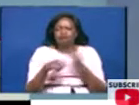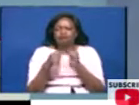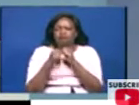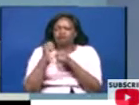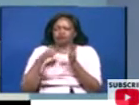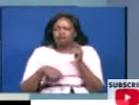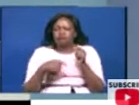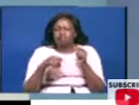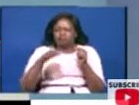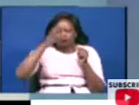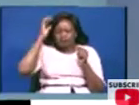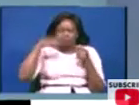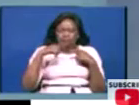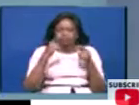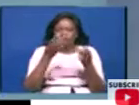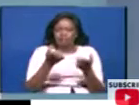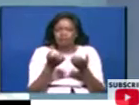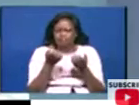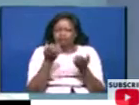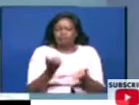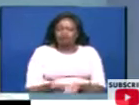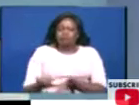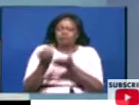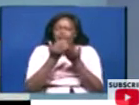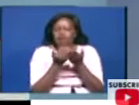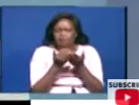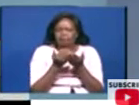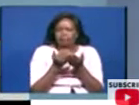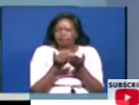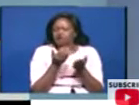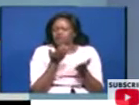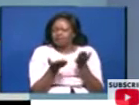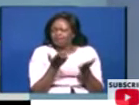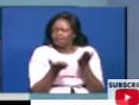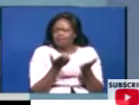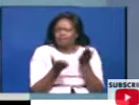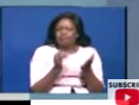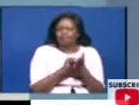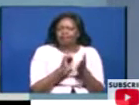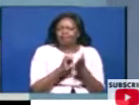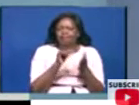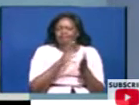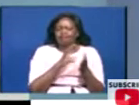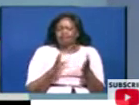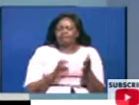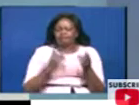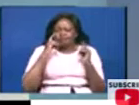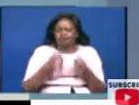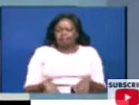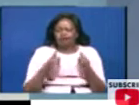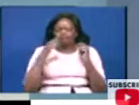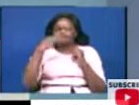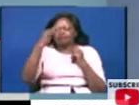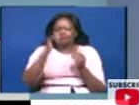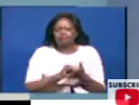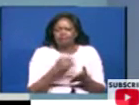So we still need to solidify the kind of checks and balances that are in this commission for posterity, for the future that we